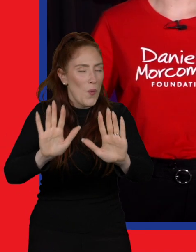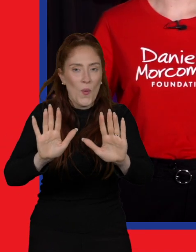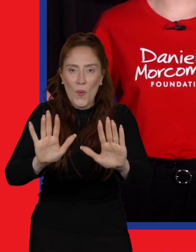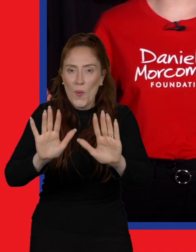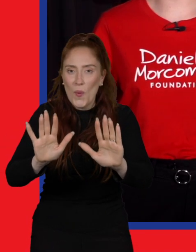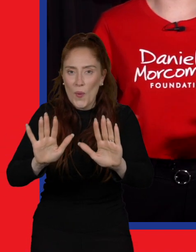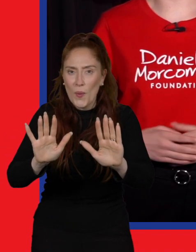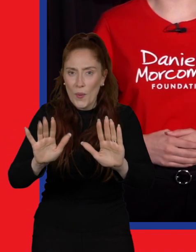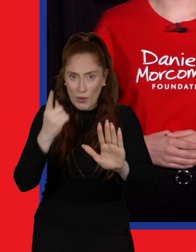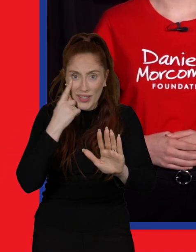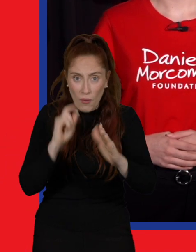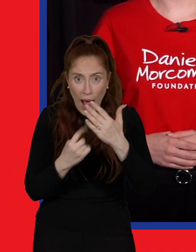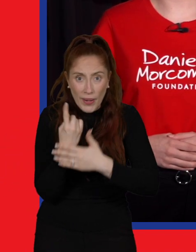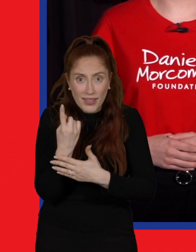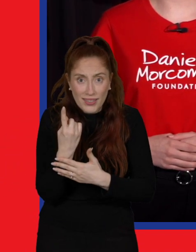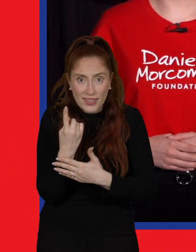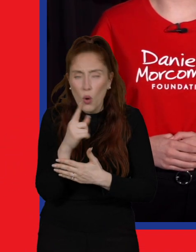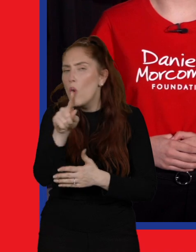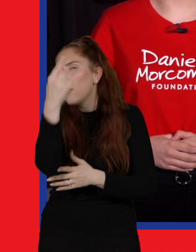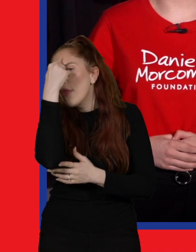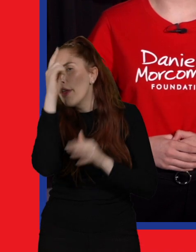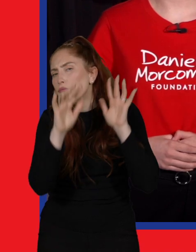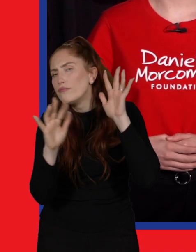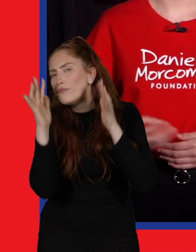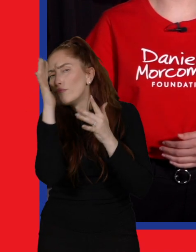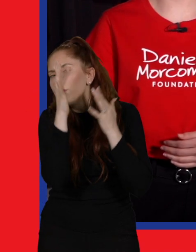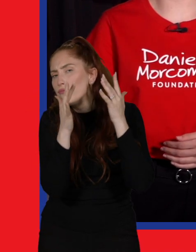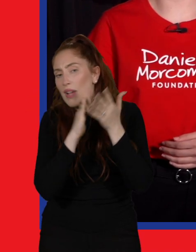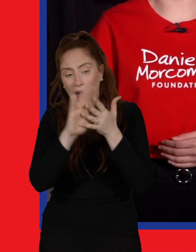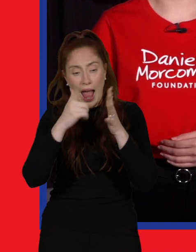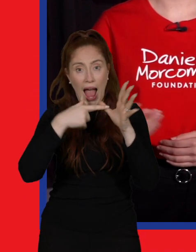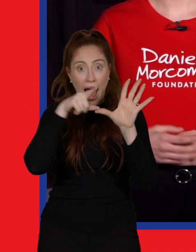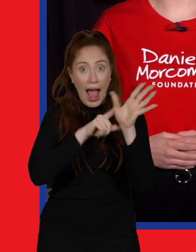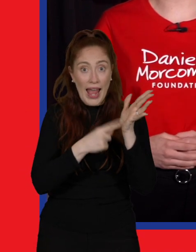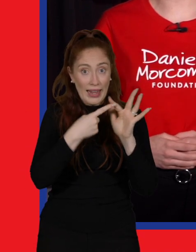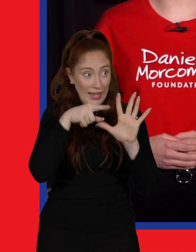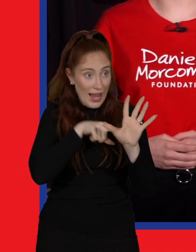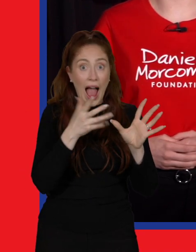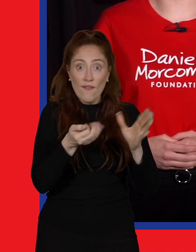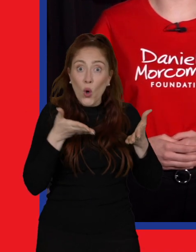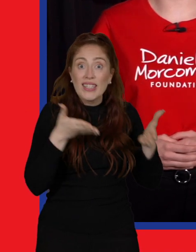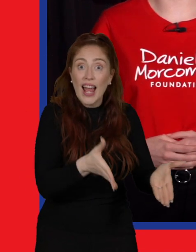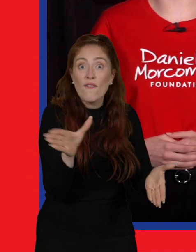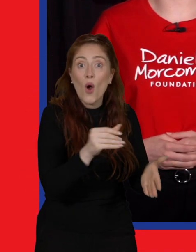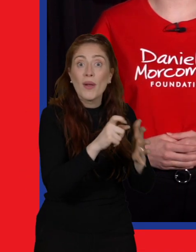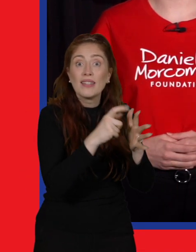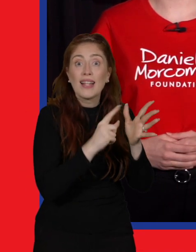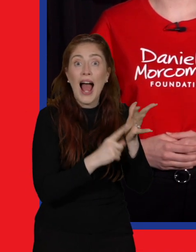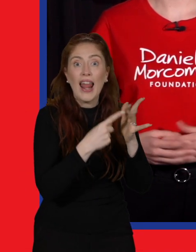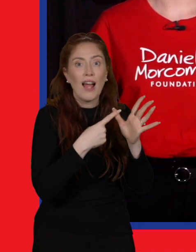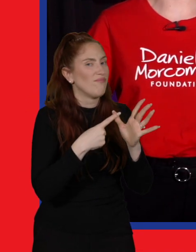Okay, let's stop for a minute. Can you see what just happened here? What do you think? Did Hayley get Dahlia's